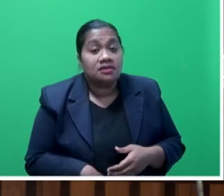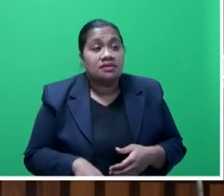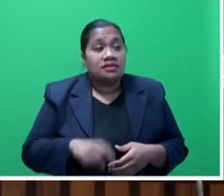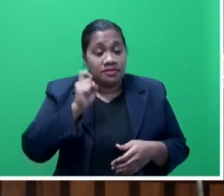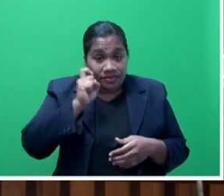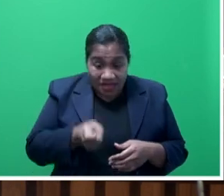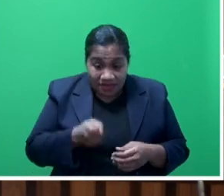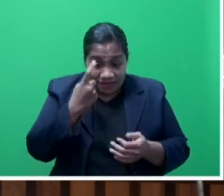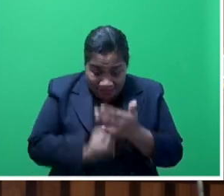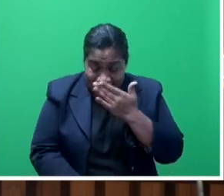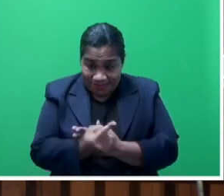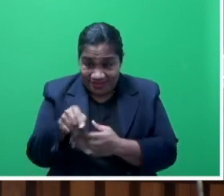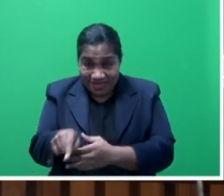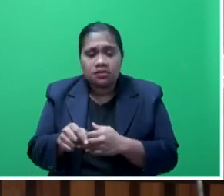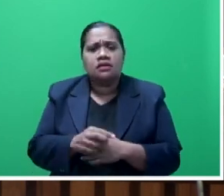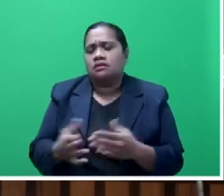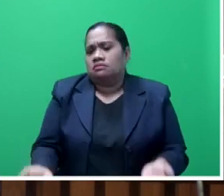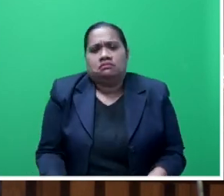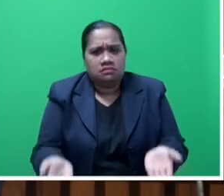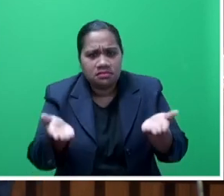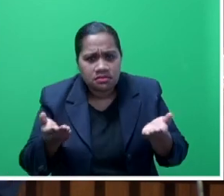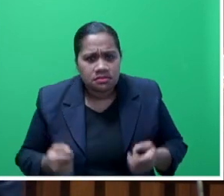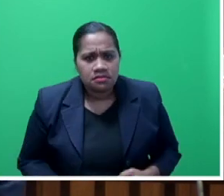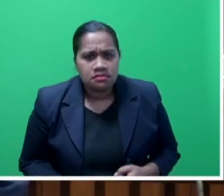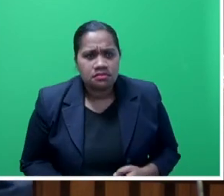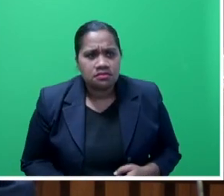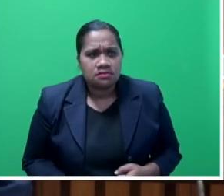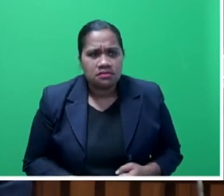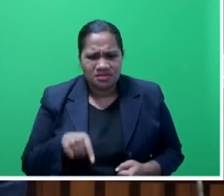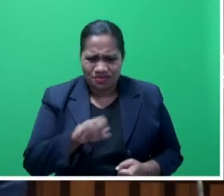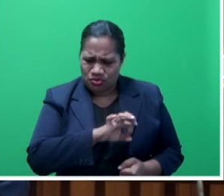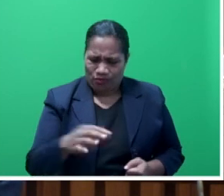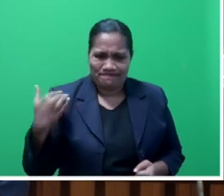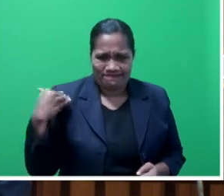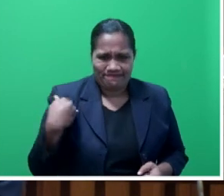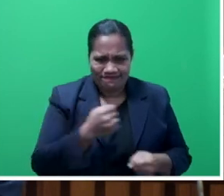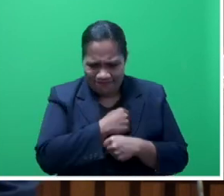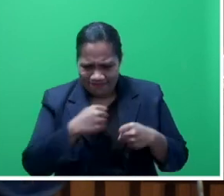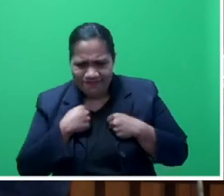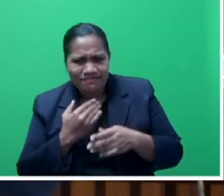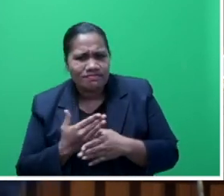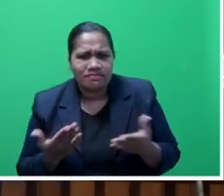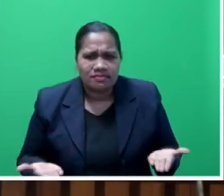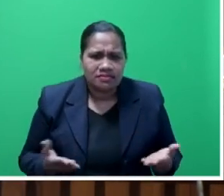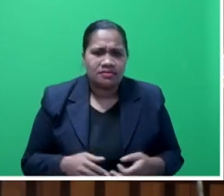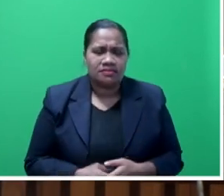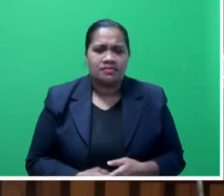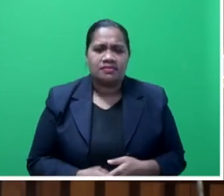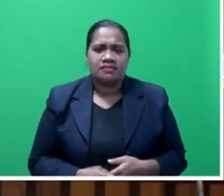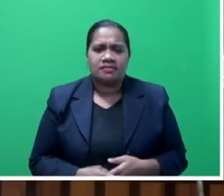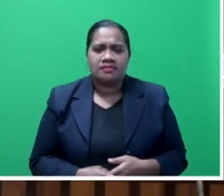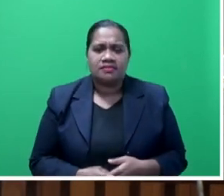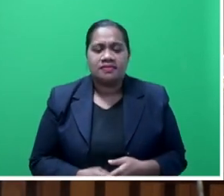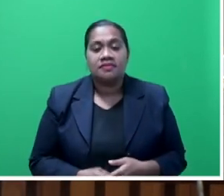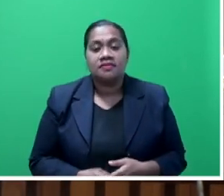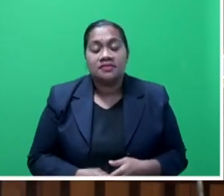so be it. So be it, and at the moment it has not affected our ability. We've made our case, we will fight our case. Mr. Speaker,